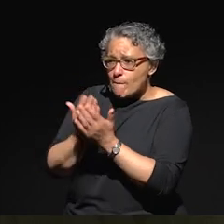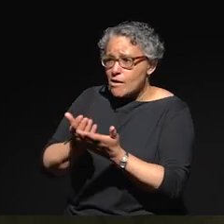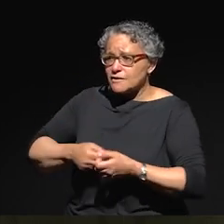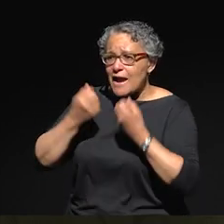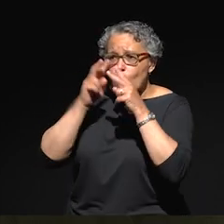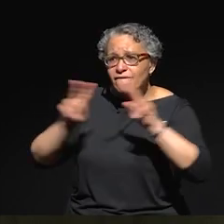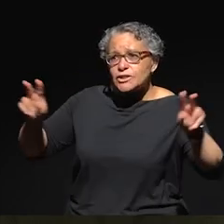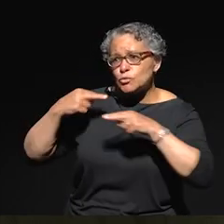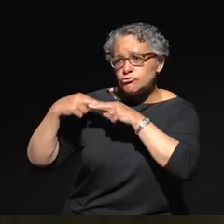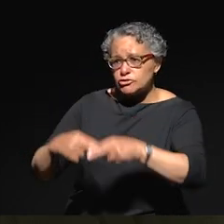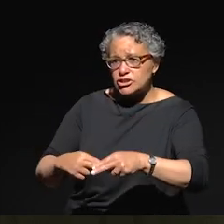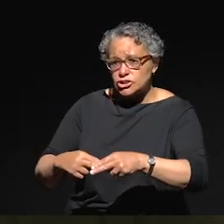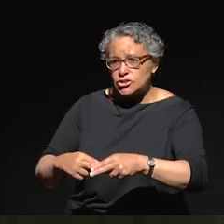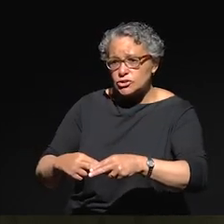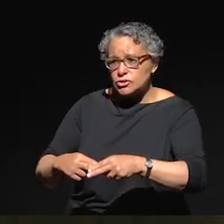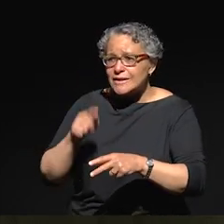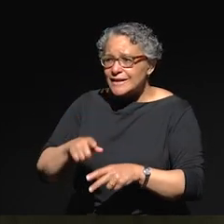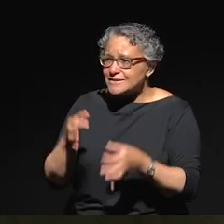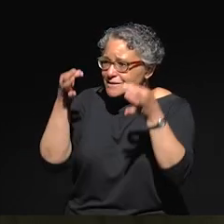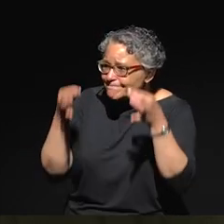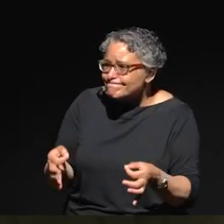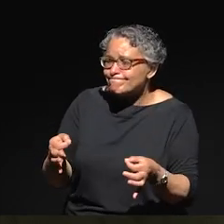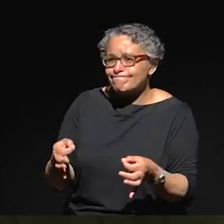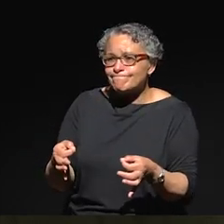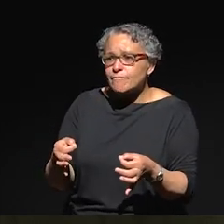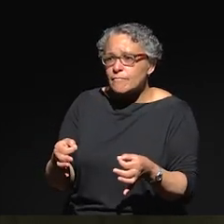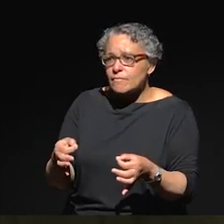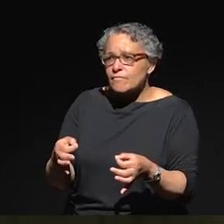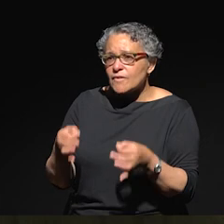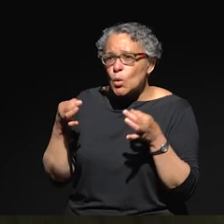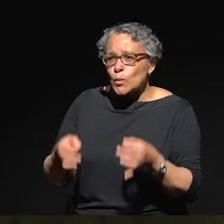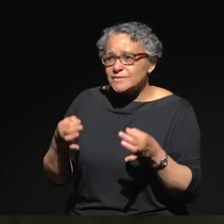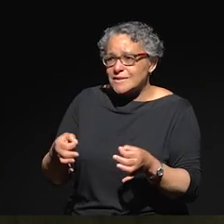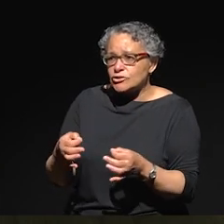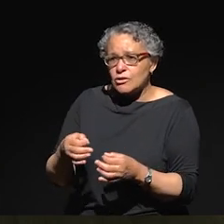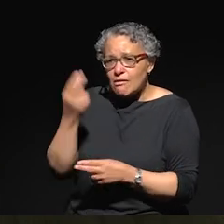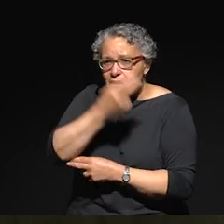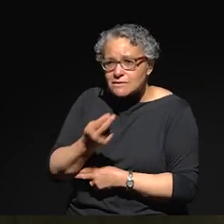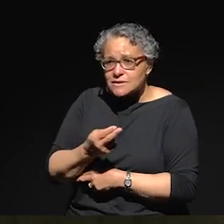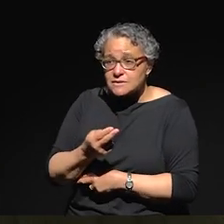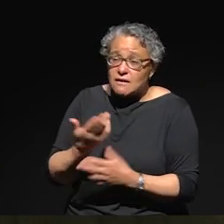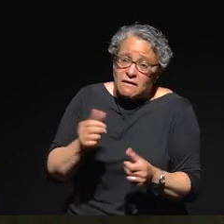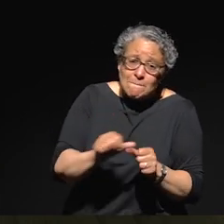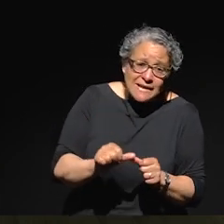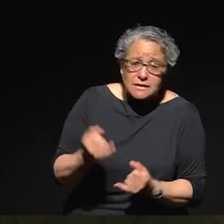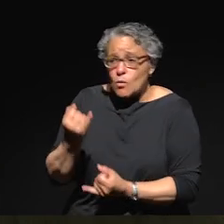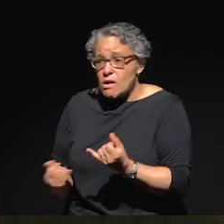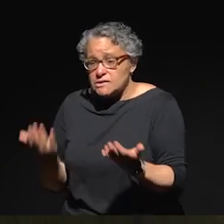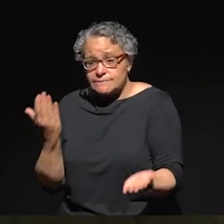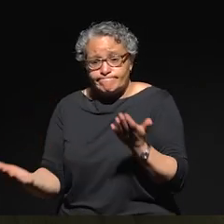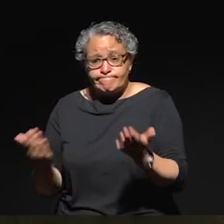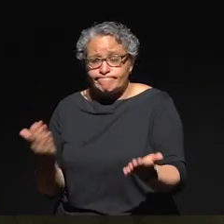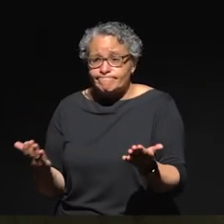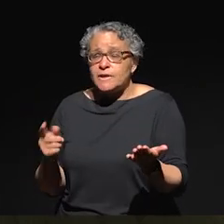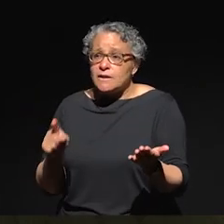tradition. He's sort of the quintessential artist. for better or worse, and